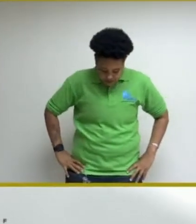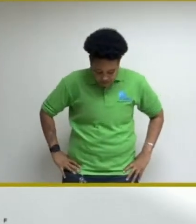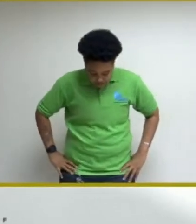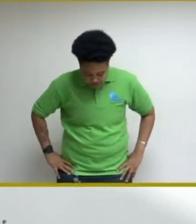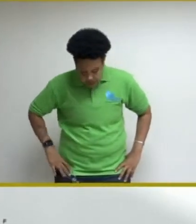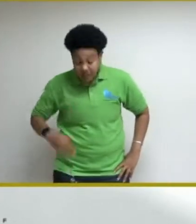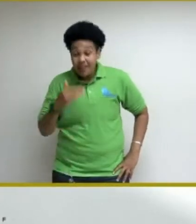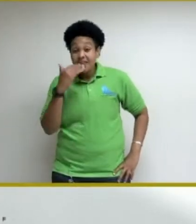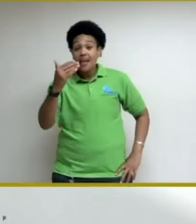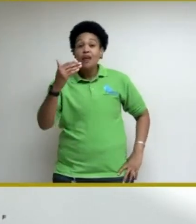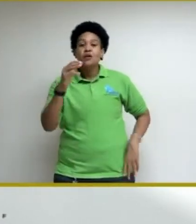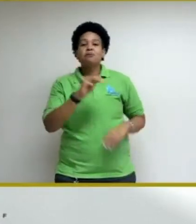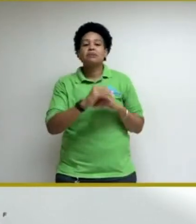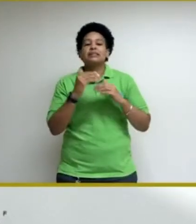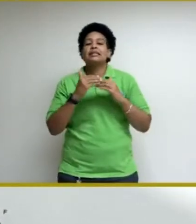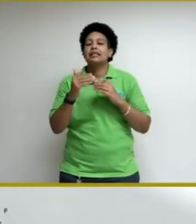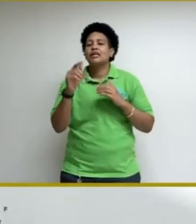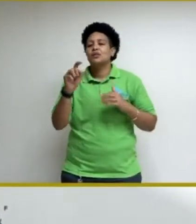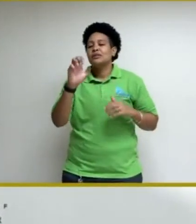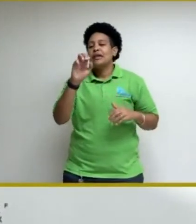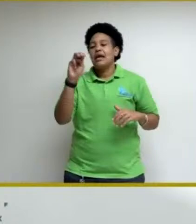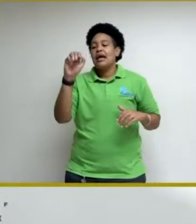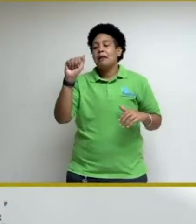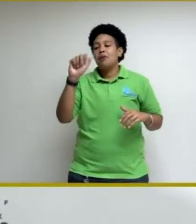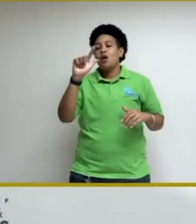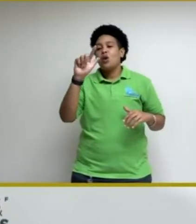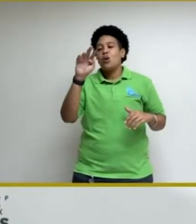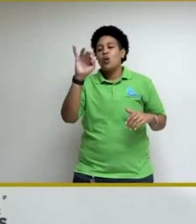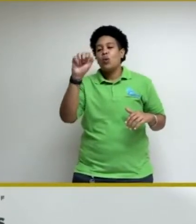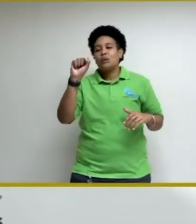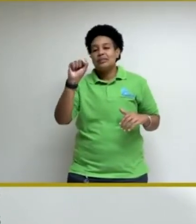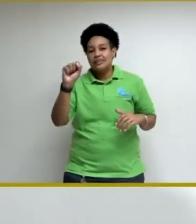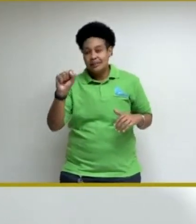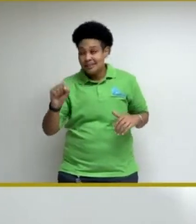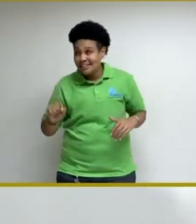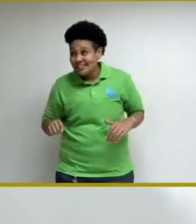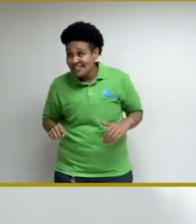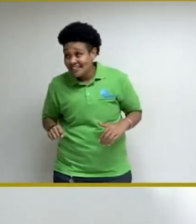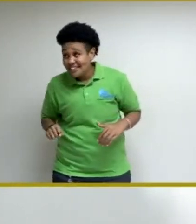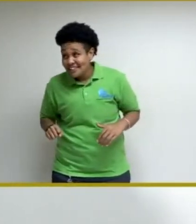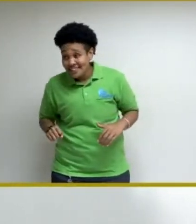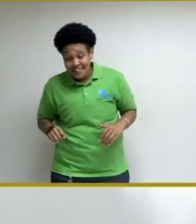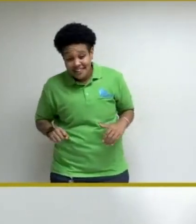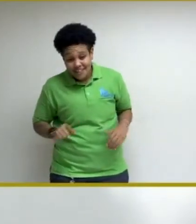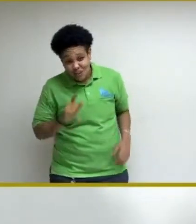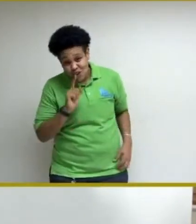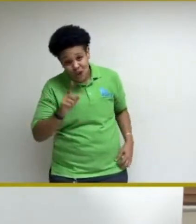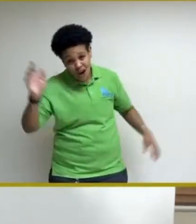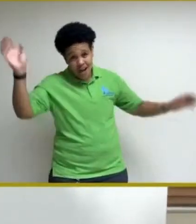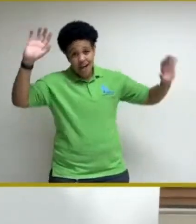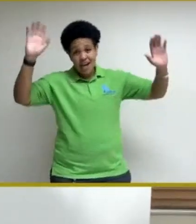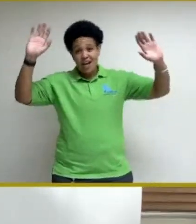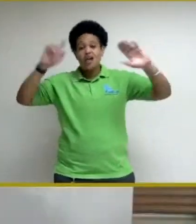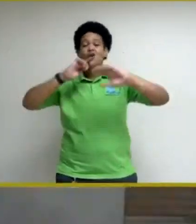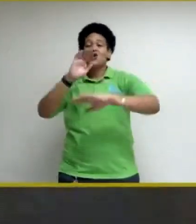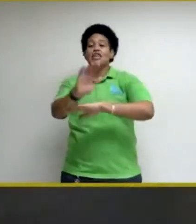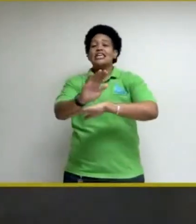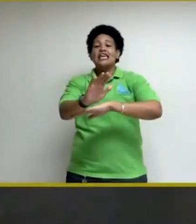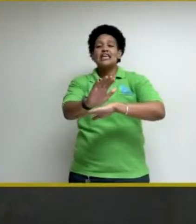question goes to Emma Lewis. Emma? Sure. Hi, good evening,